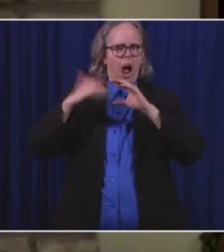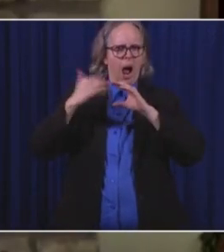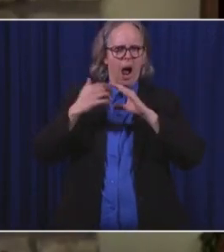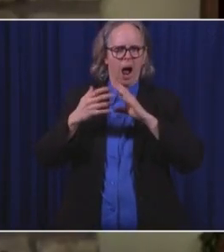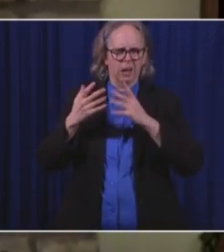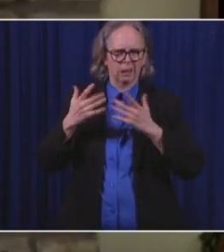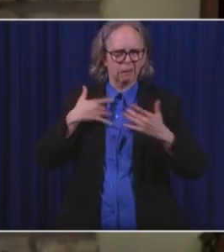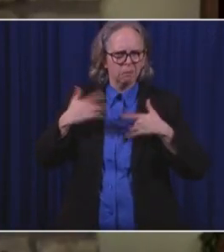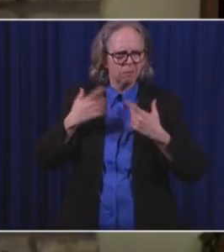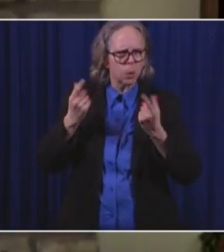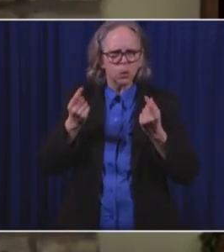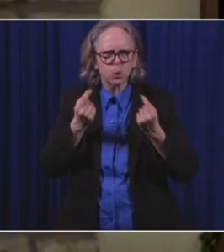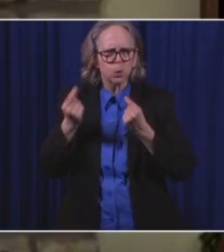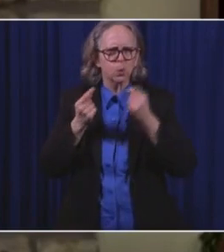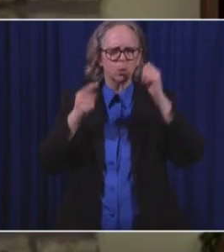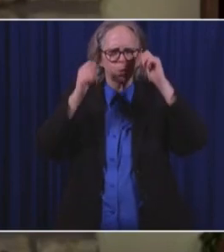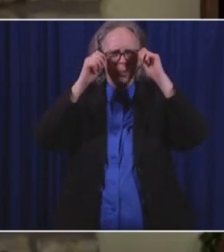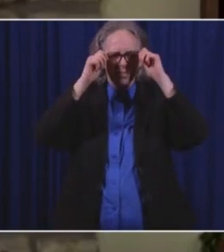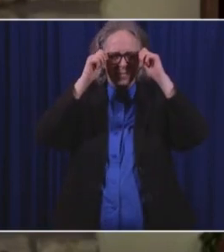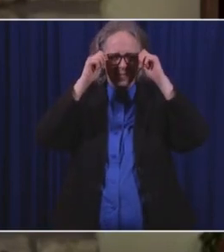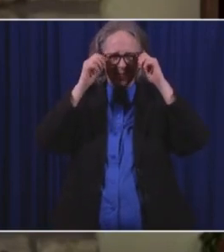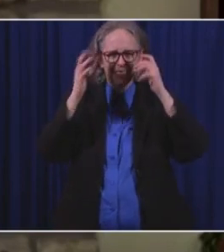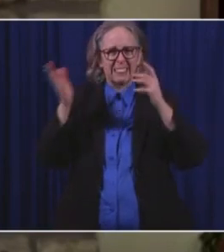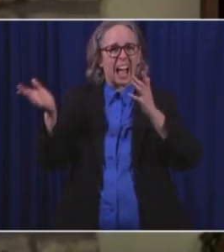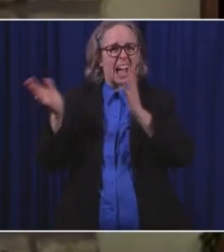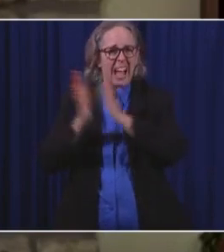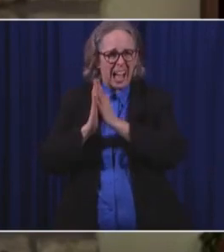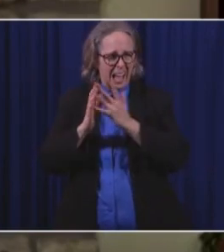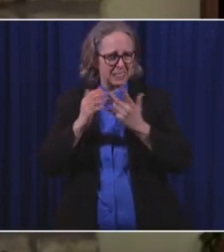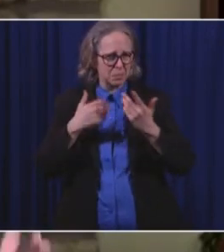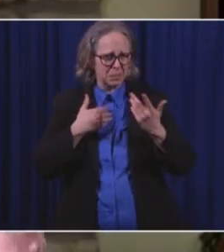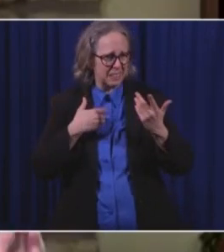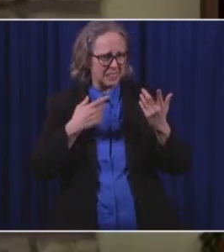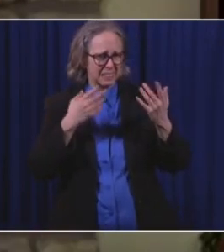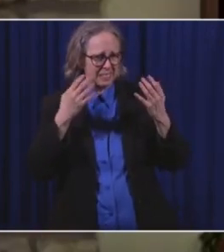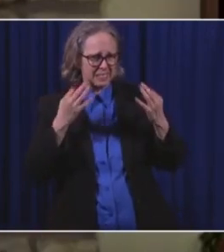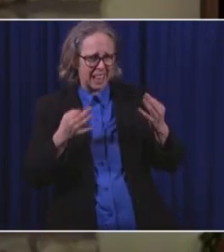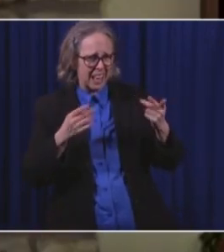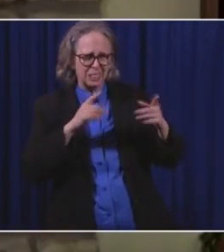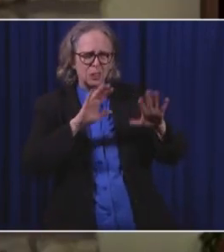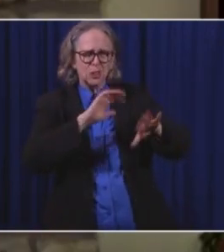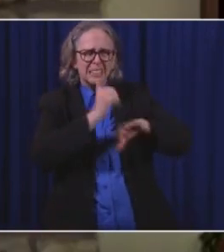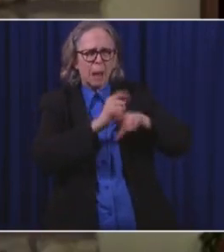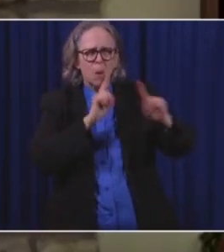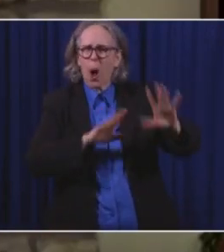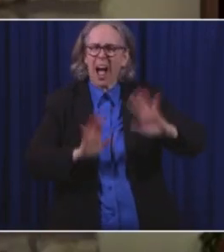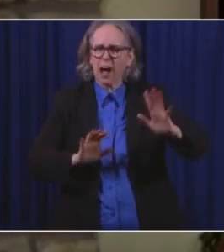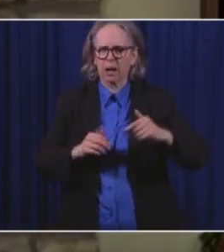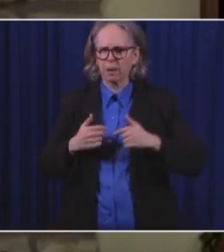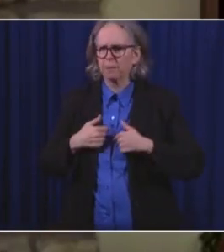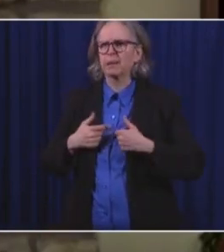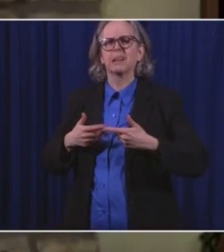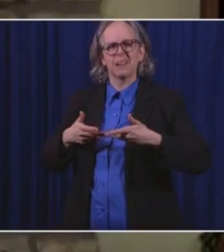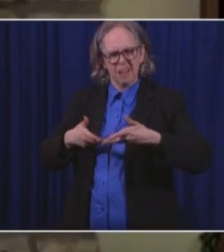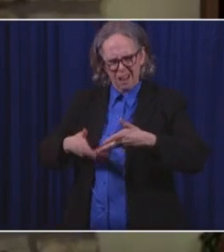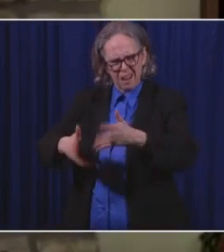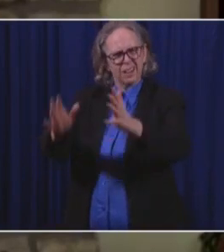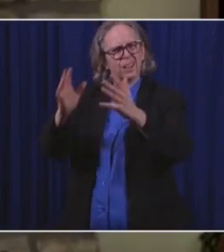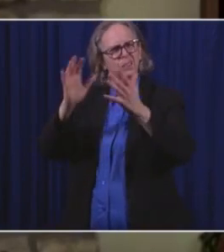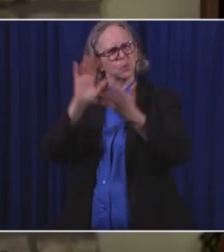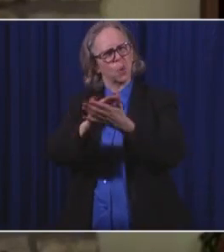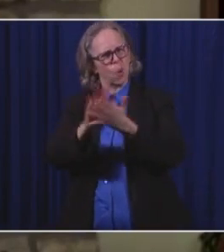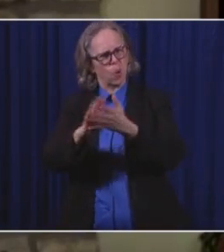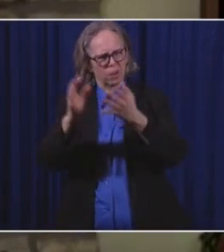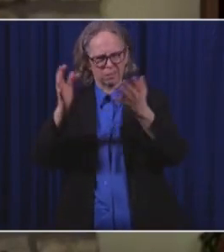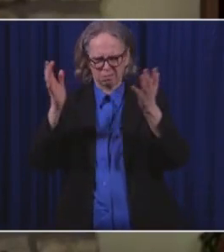to me, please let us make the decision about what our team plays, basketball or whatever the indoor sport is. Don't take that decision away from us. I've